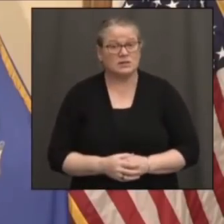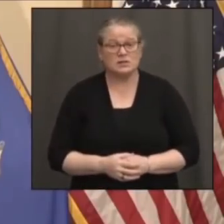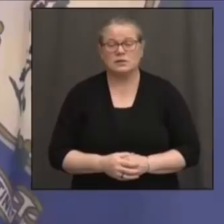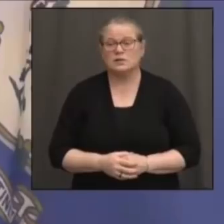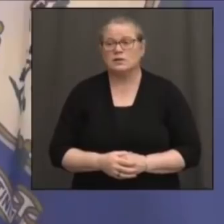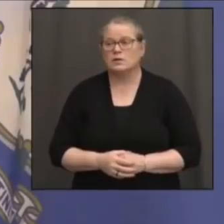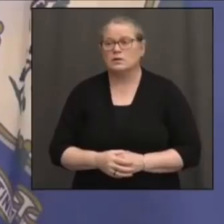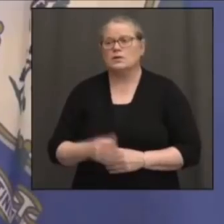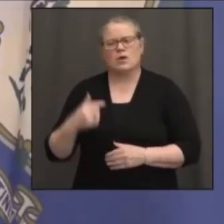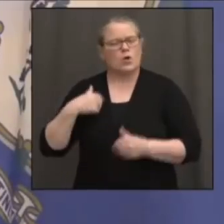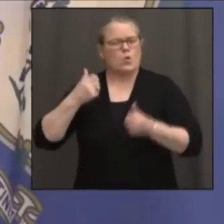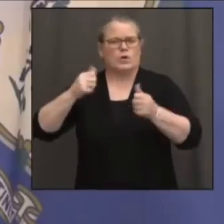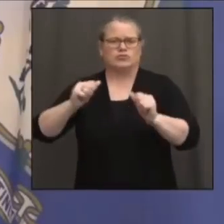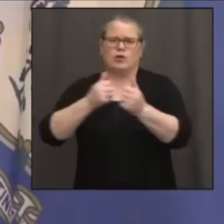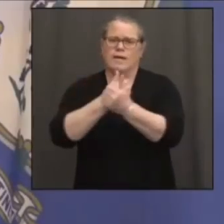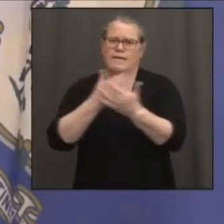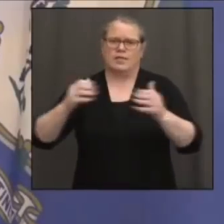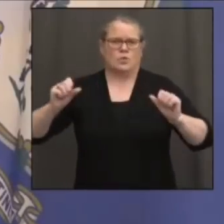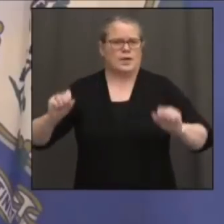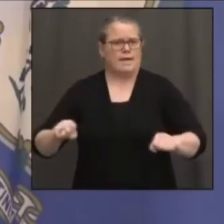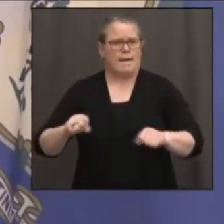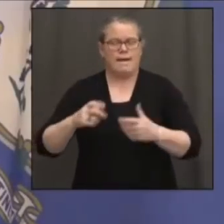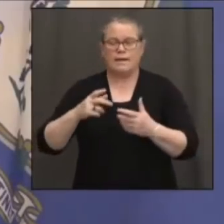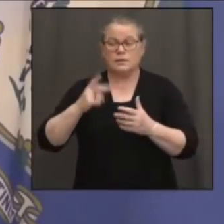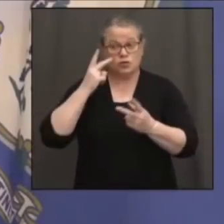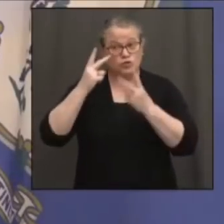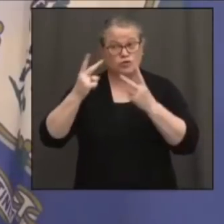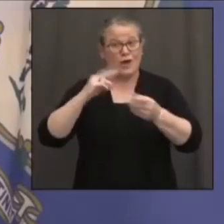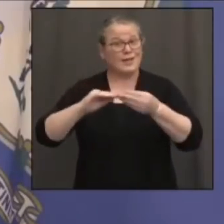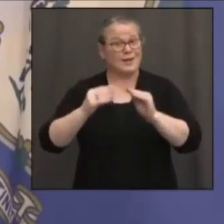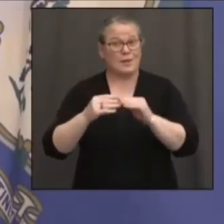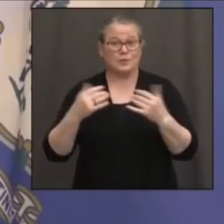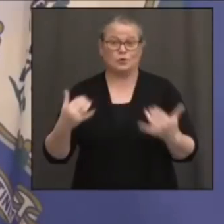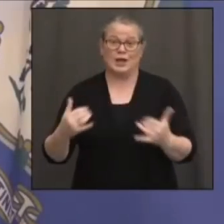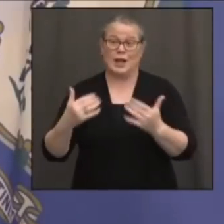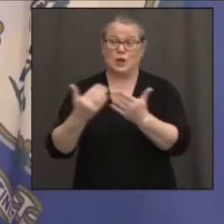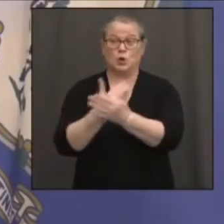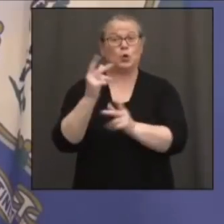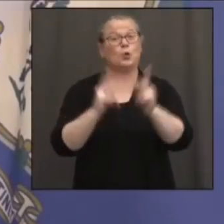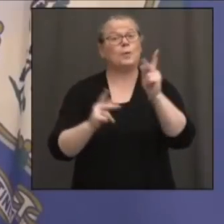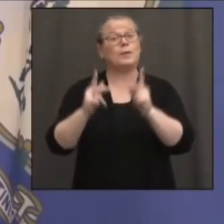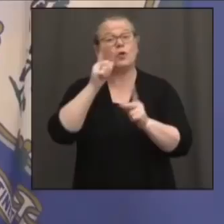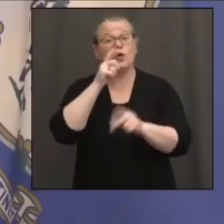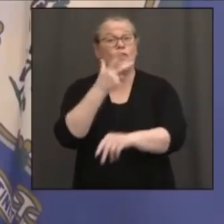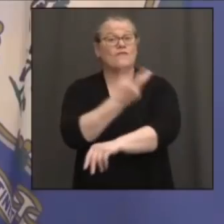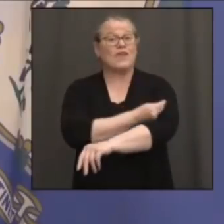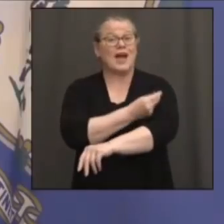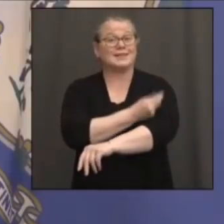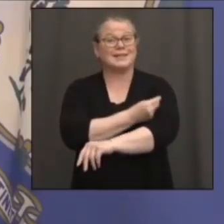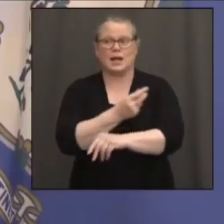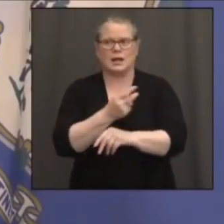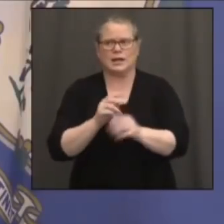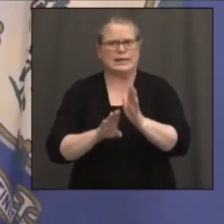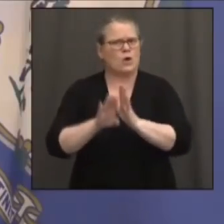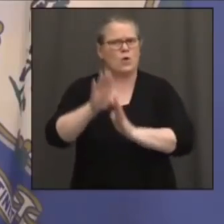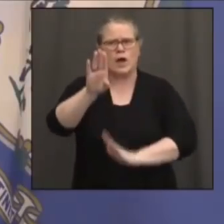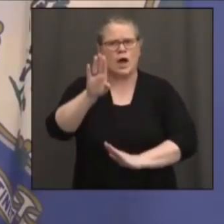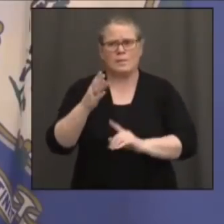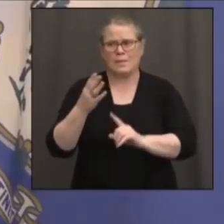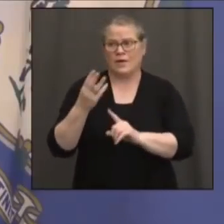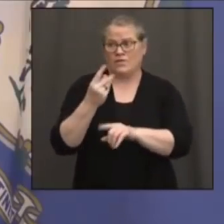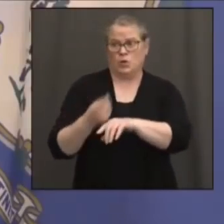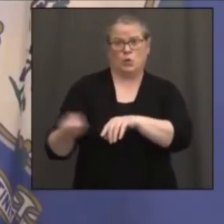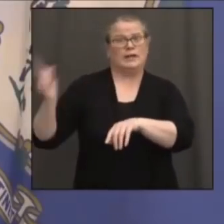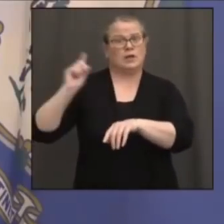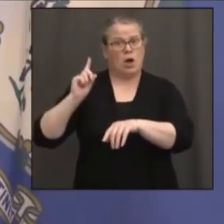that, the number of new people getting vaccinated is not going up as quickly as it was a few weeks ago. And we realize